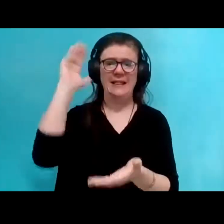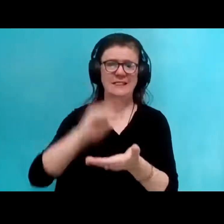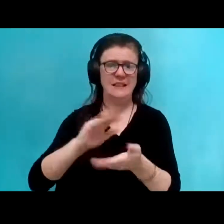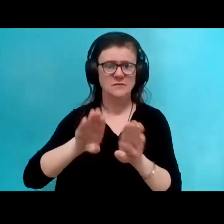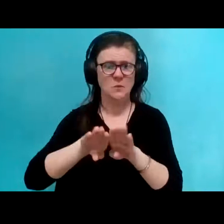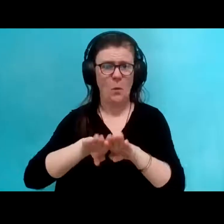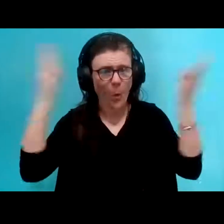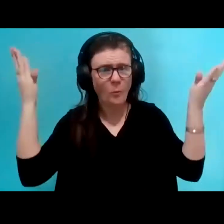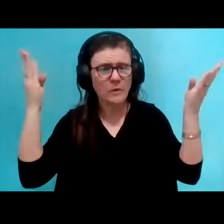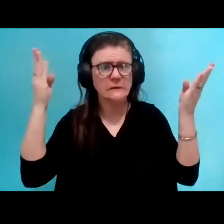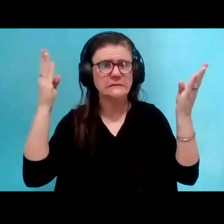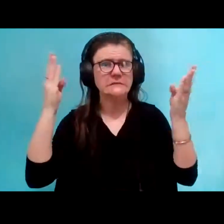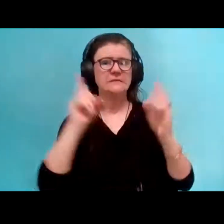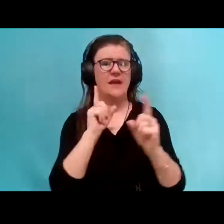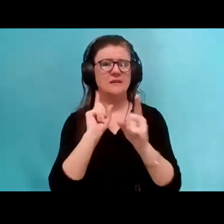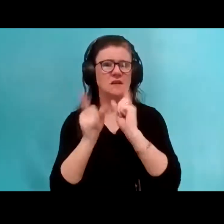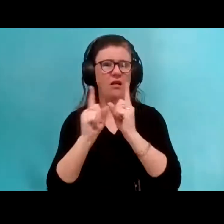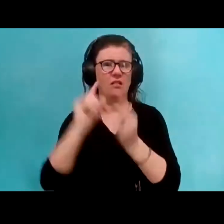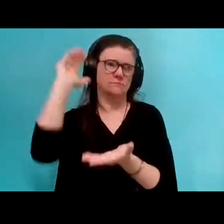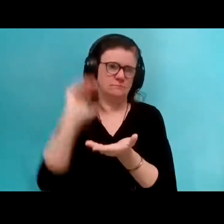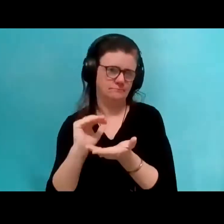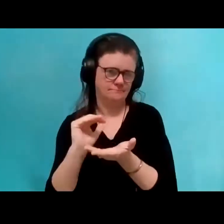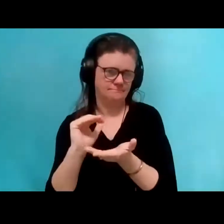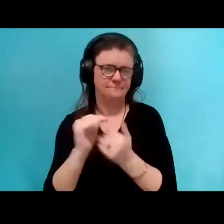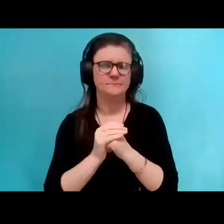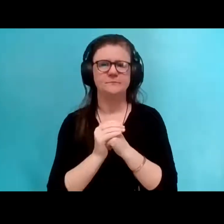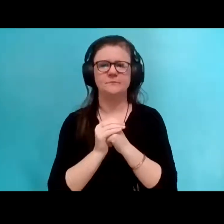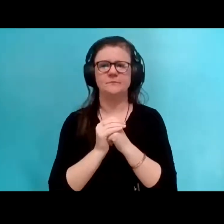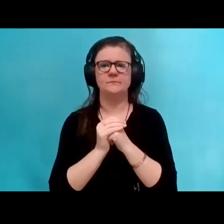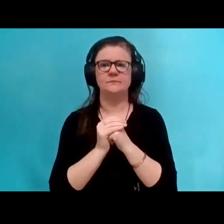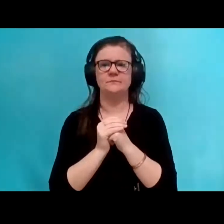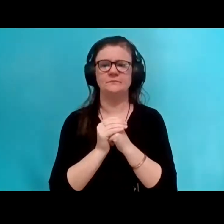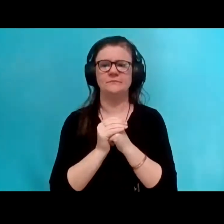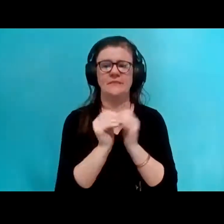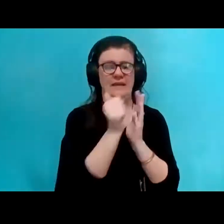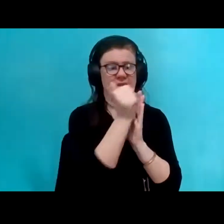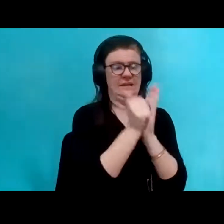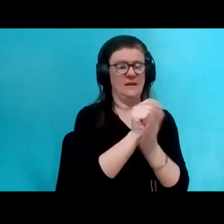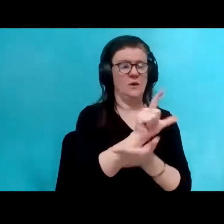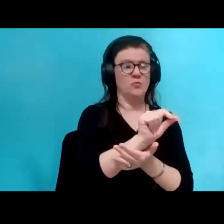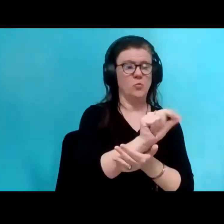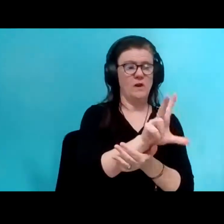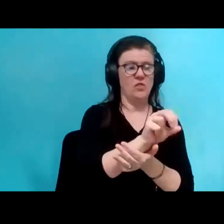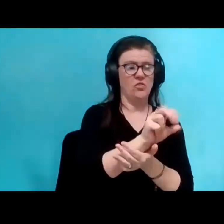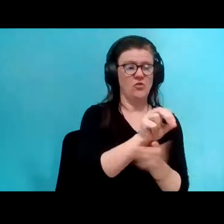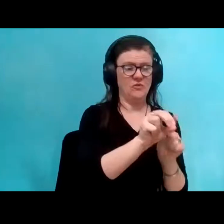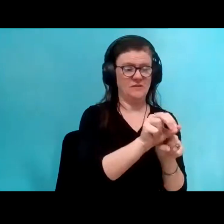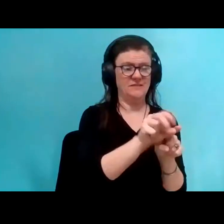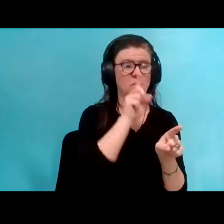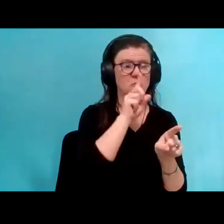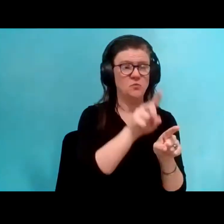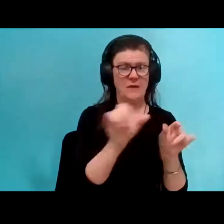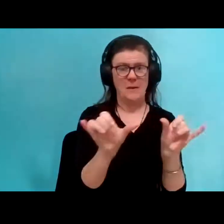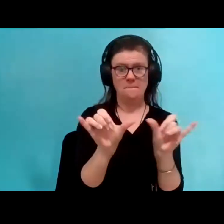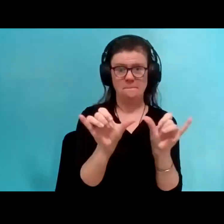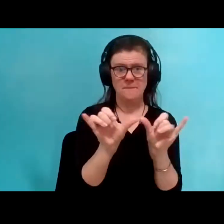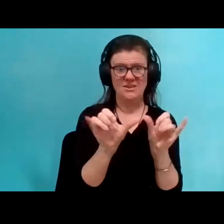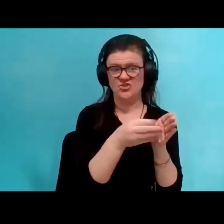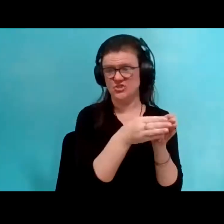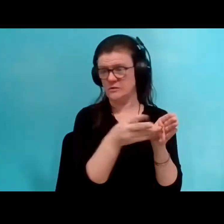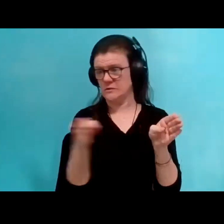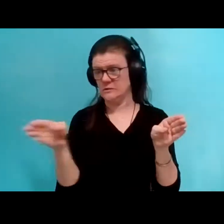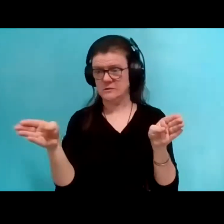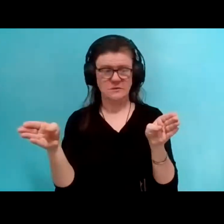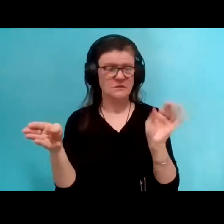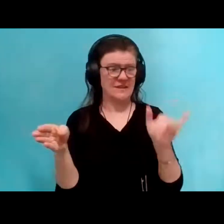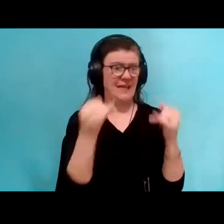there once was. The agenda of Agenda 2030 and our ability to measure that vision has met the reality